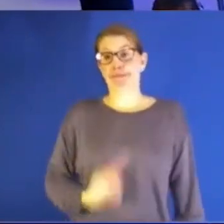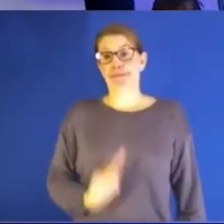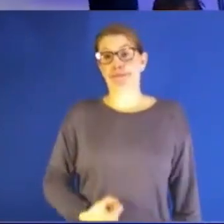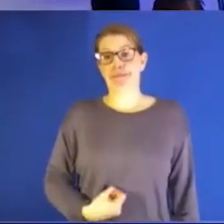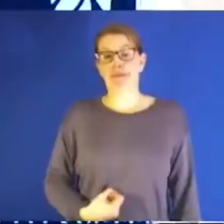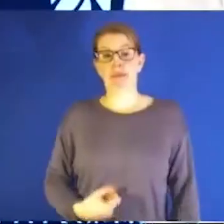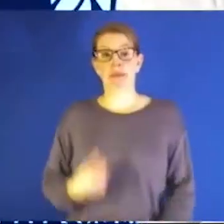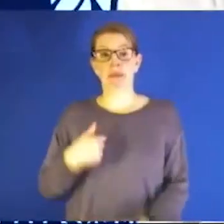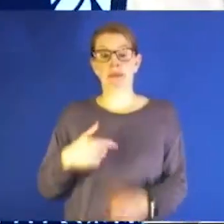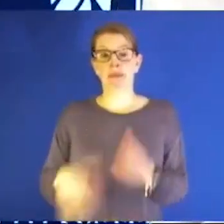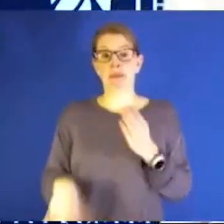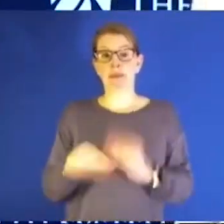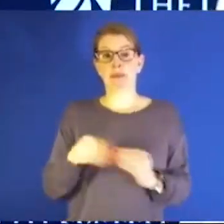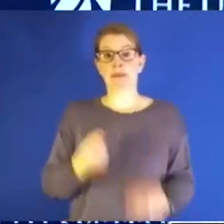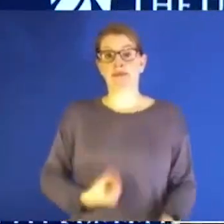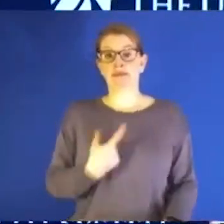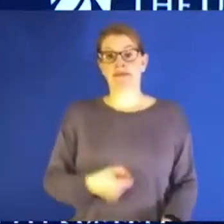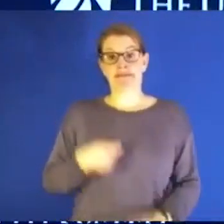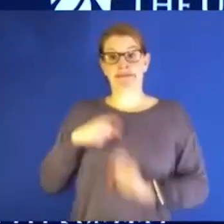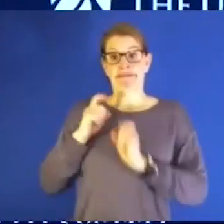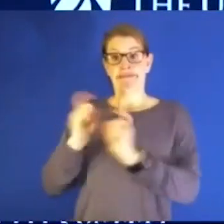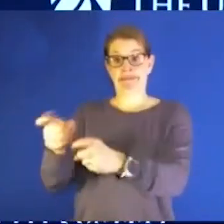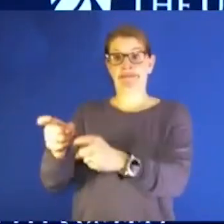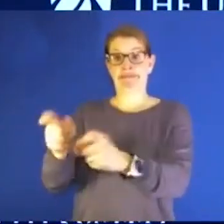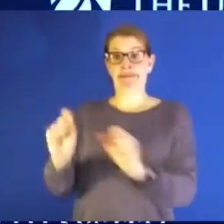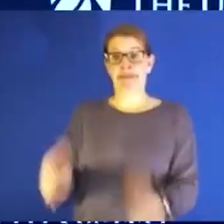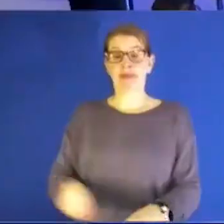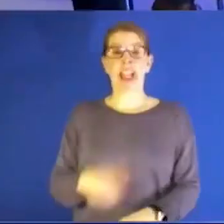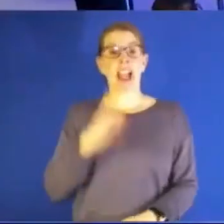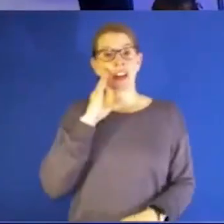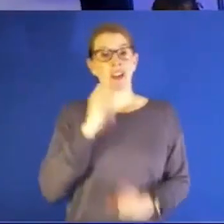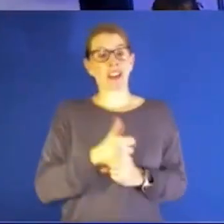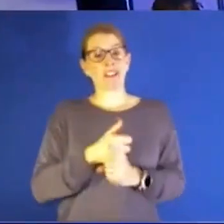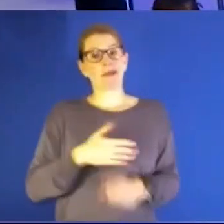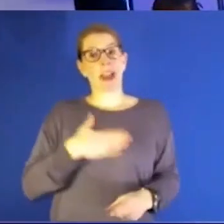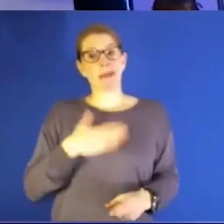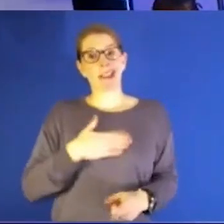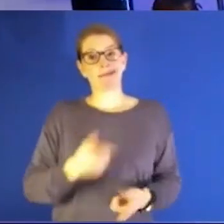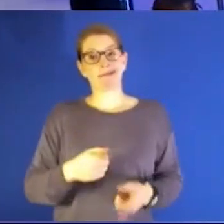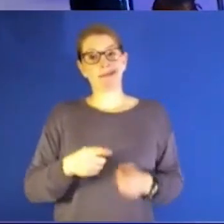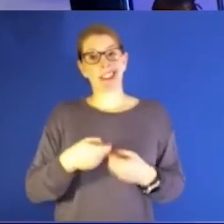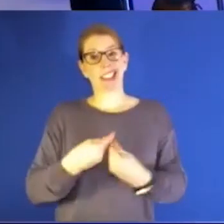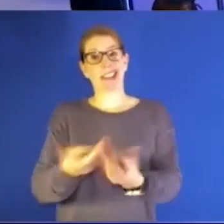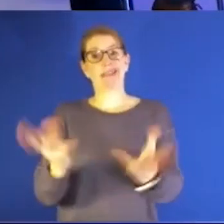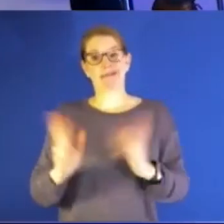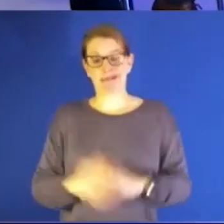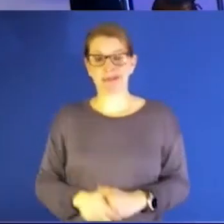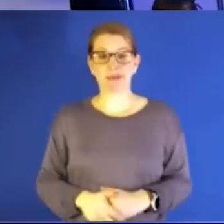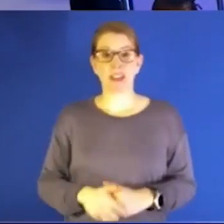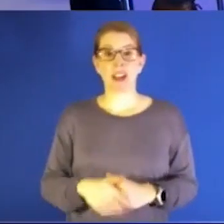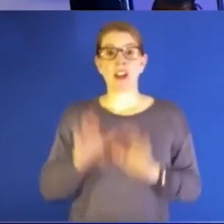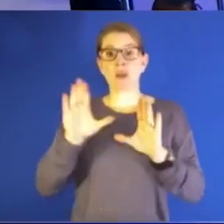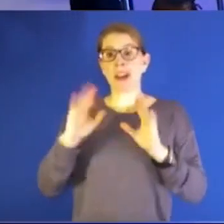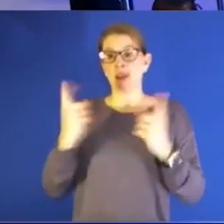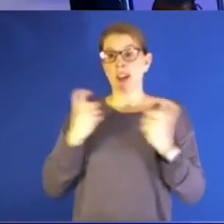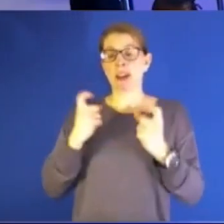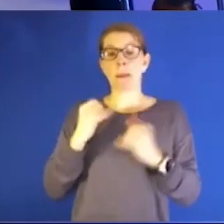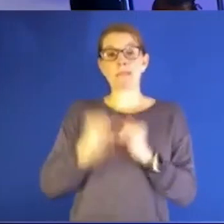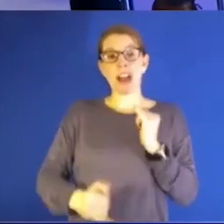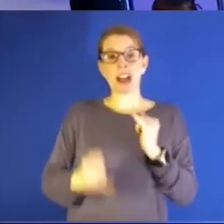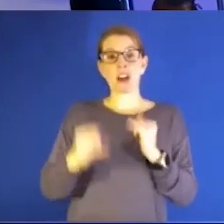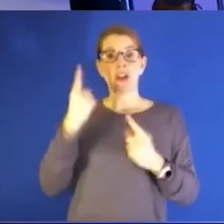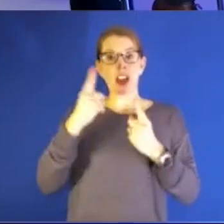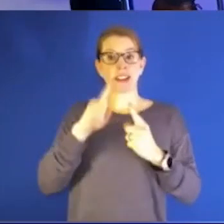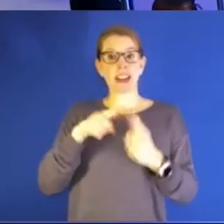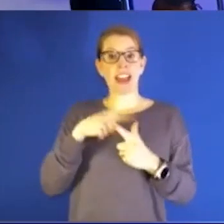reflux. I'm happy to give it to you. I know you are. Yeah. I know you are. Yeah, So I we had wanna some eat great chocolate. questions today. We're going to get to our final thoughts. Then we're going to